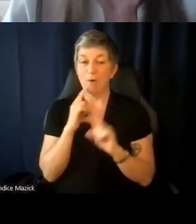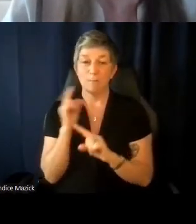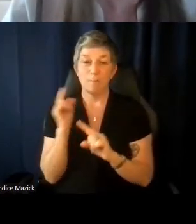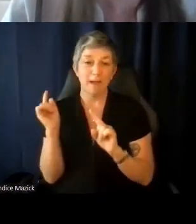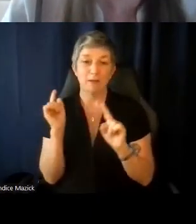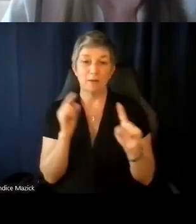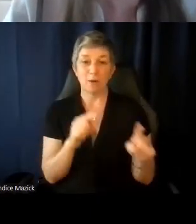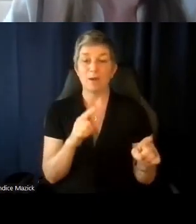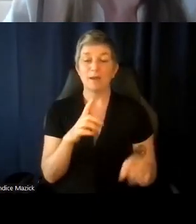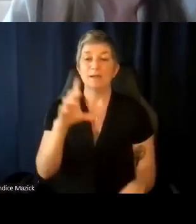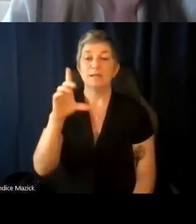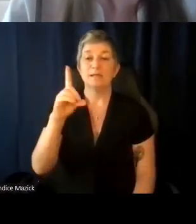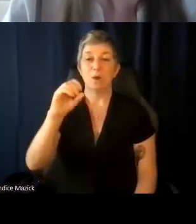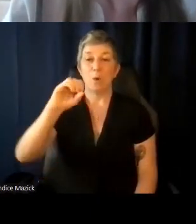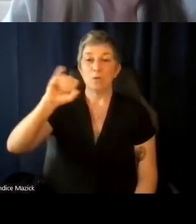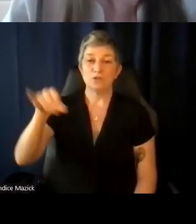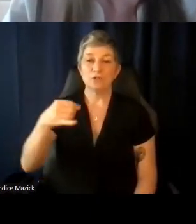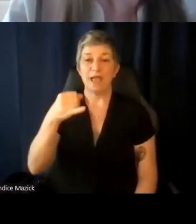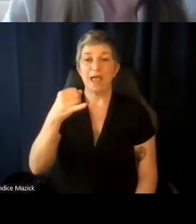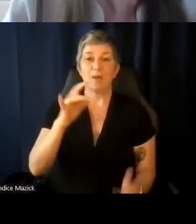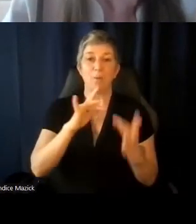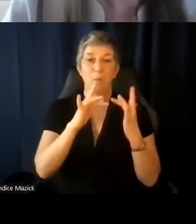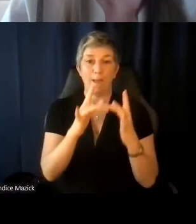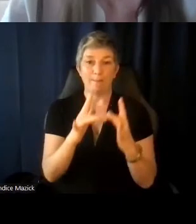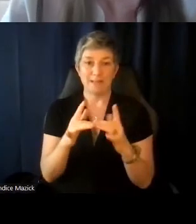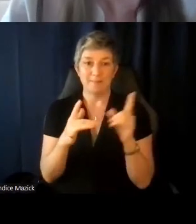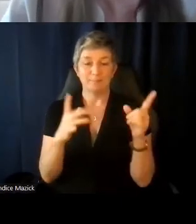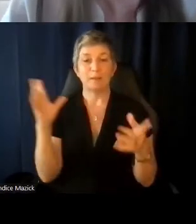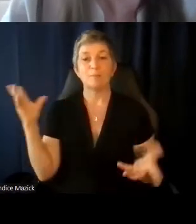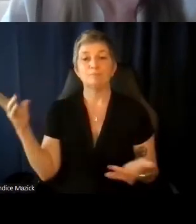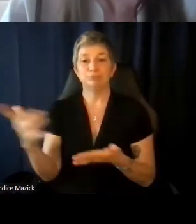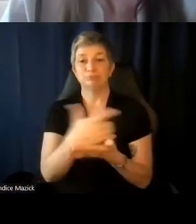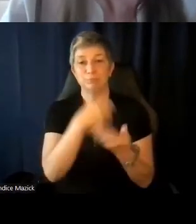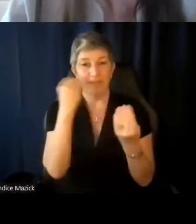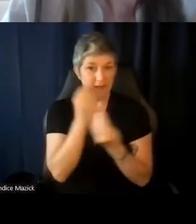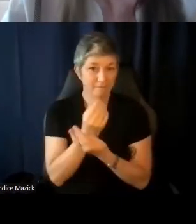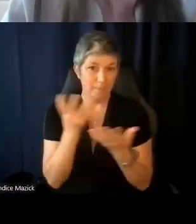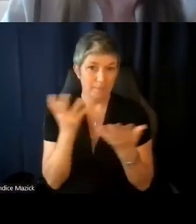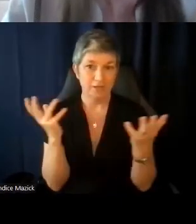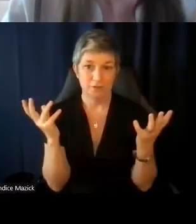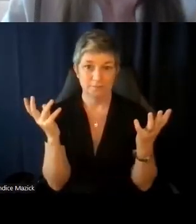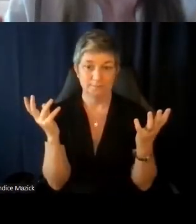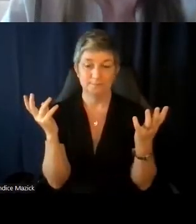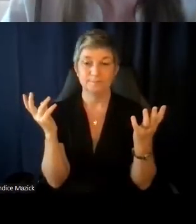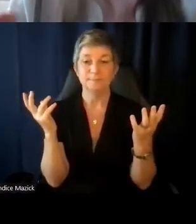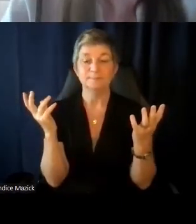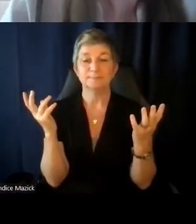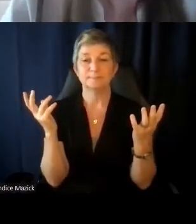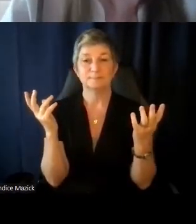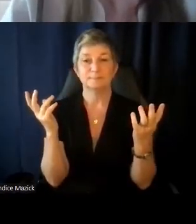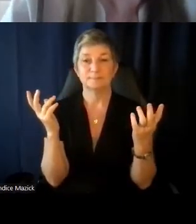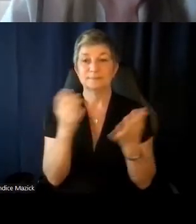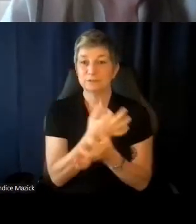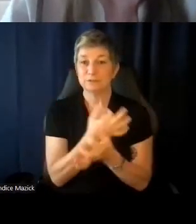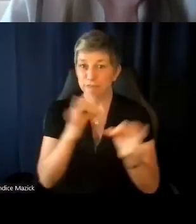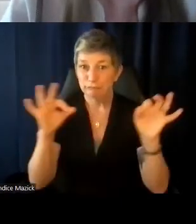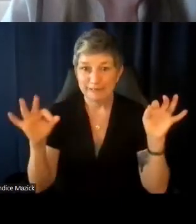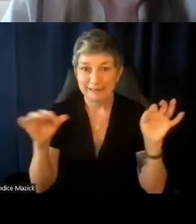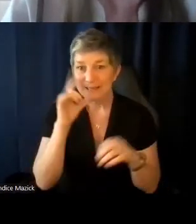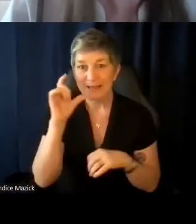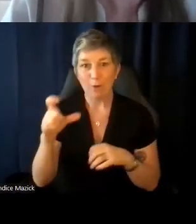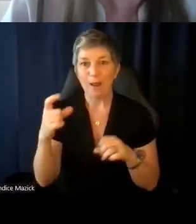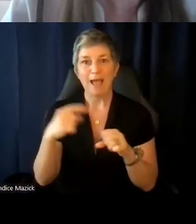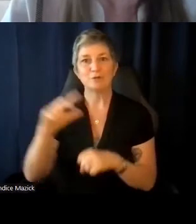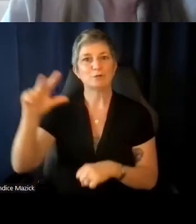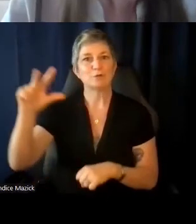the DOJ's website that compiles that information. It's free. They don't have to use third-party